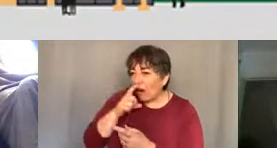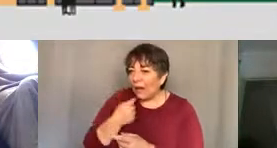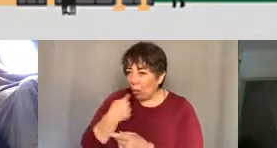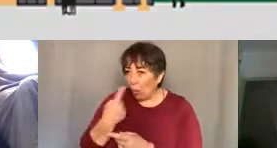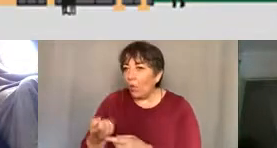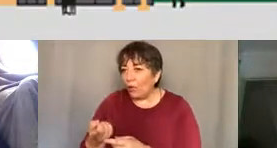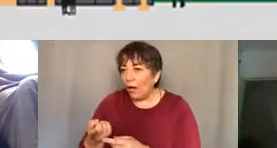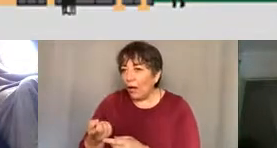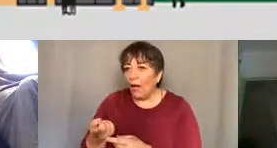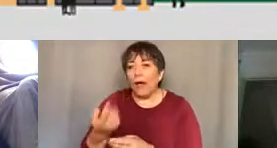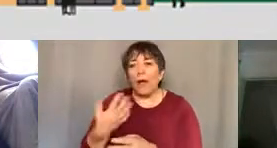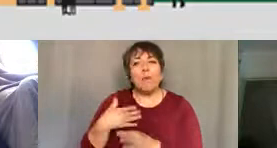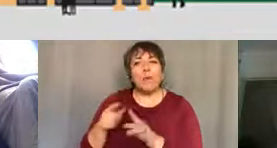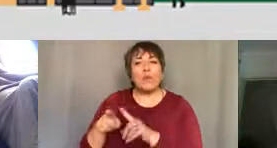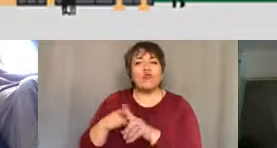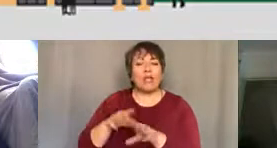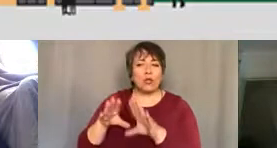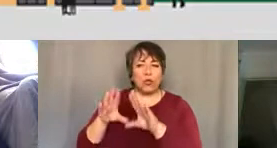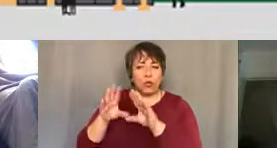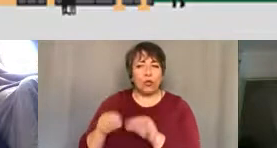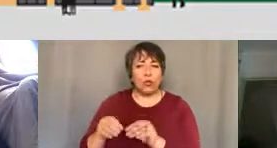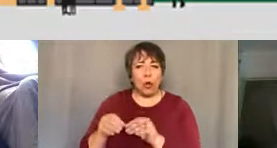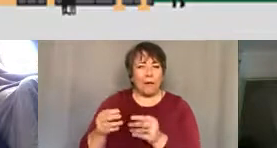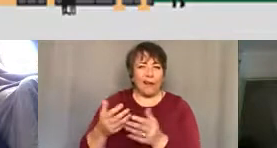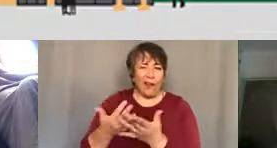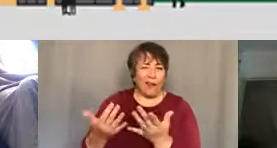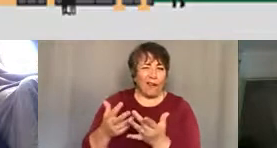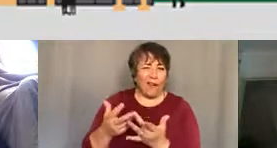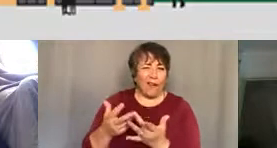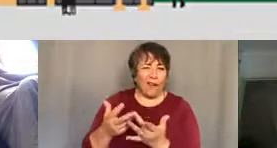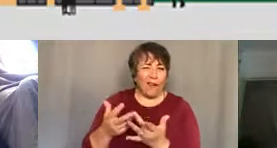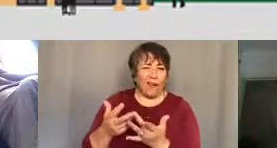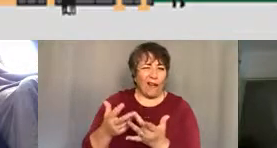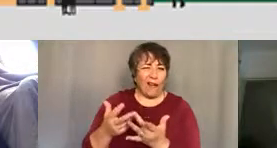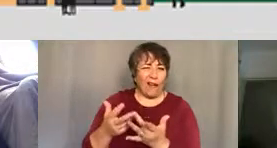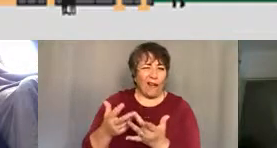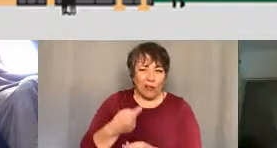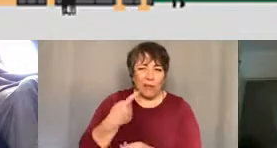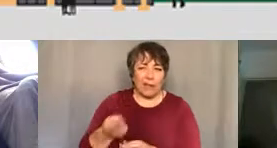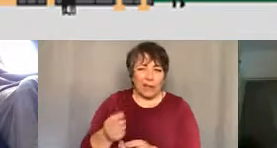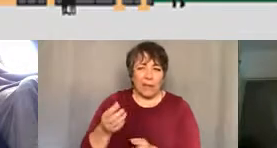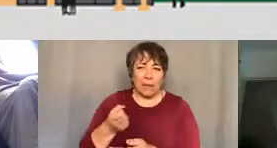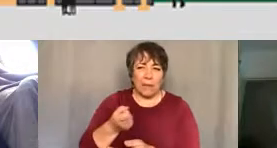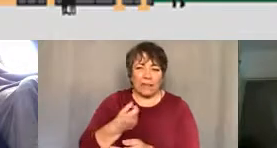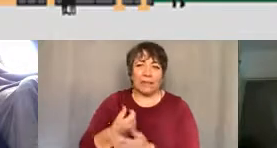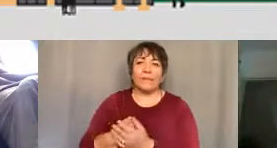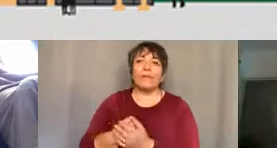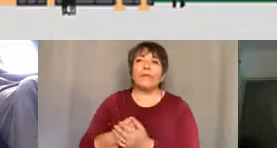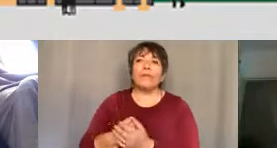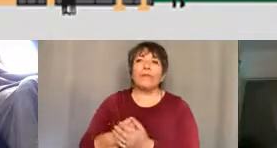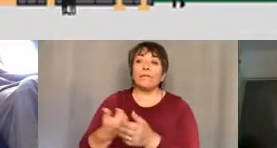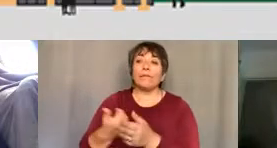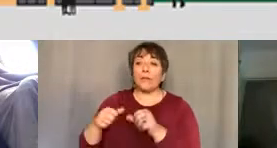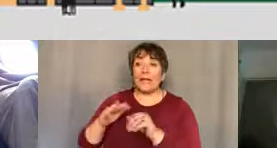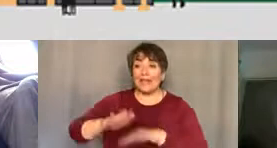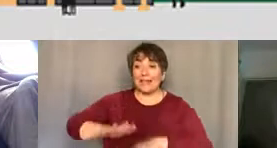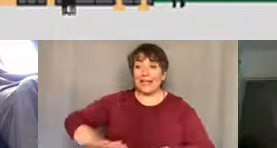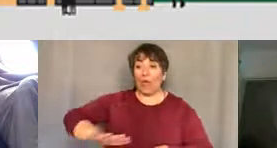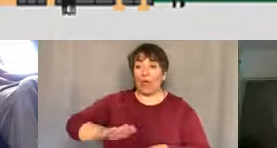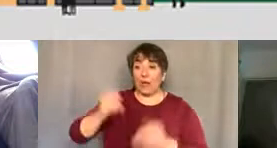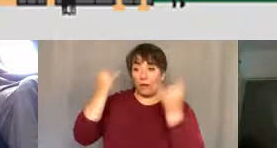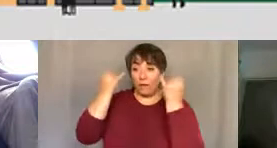order on their behalf. And then in southern Derbyshire, we had a medicine order line that came on board, and that was our